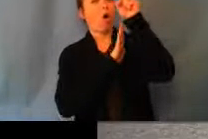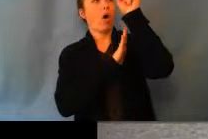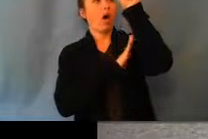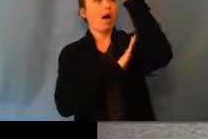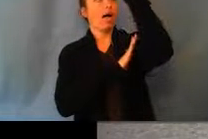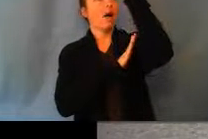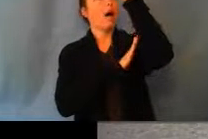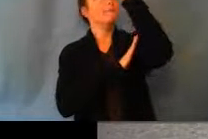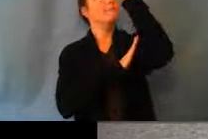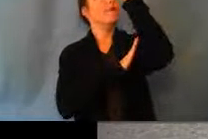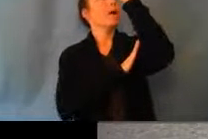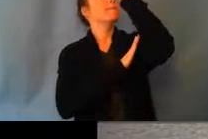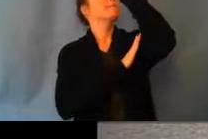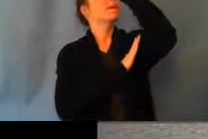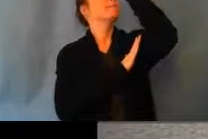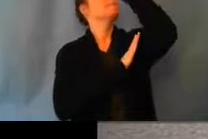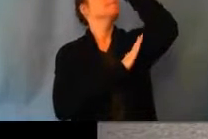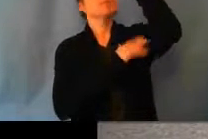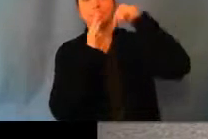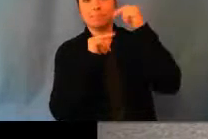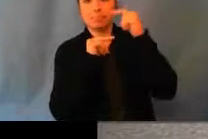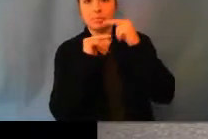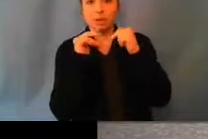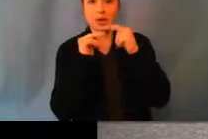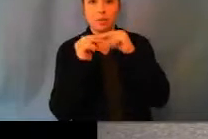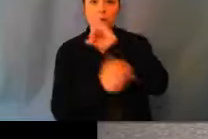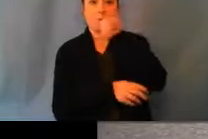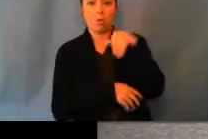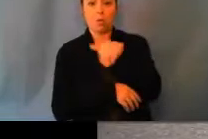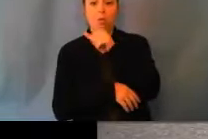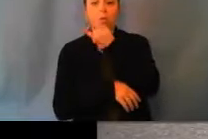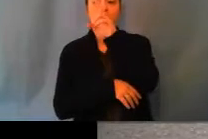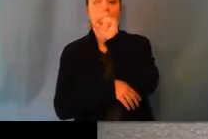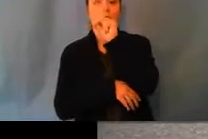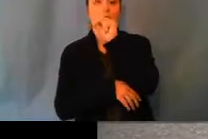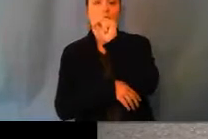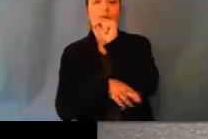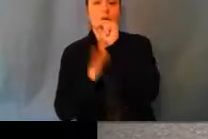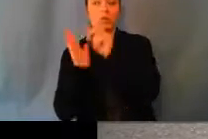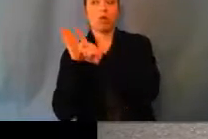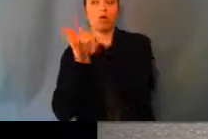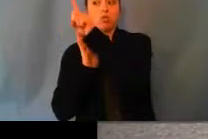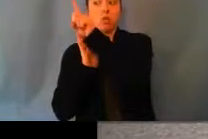building. Up, up, up. But Juan's tower was getting tall, too.